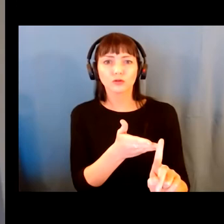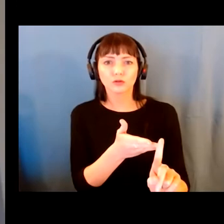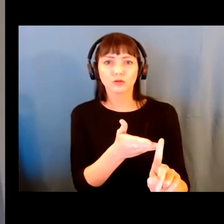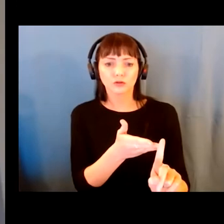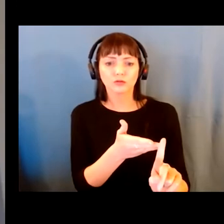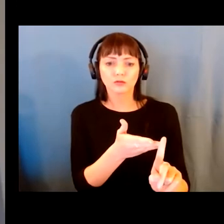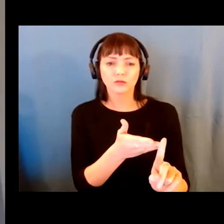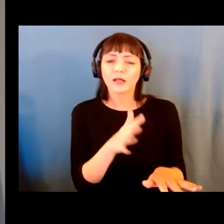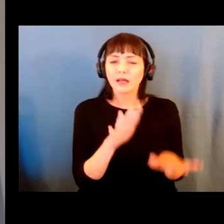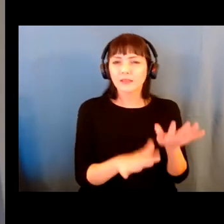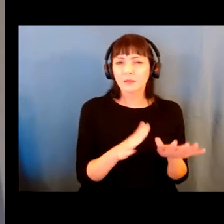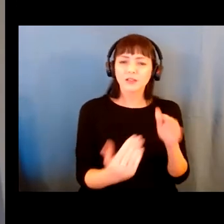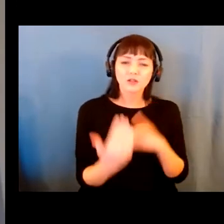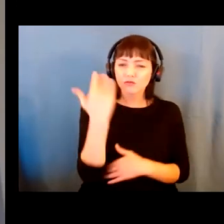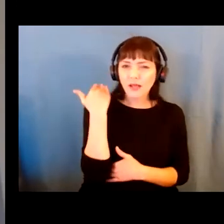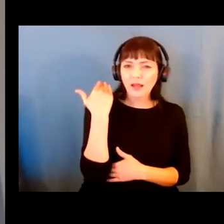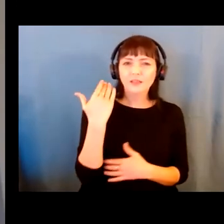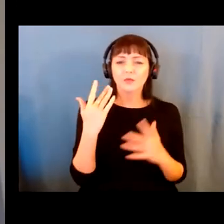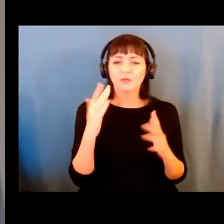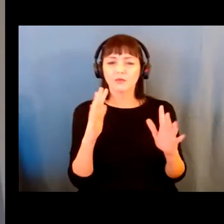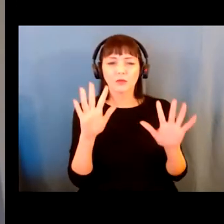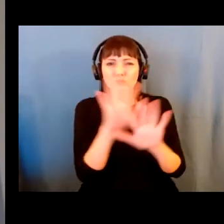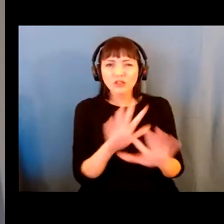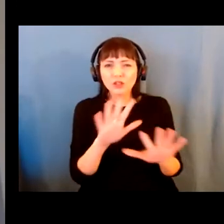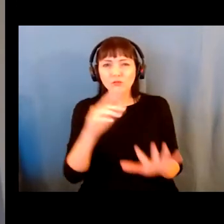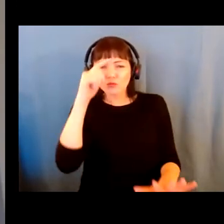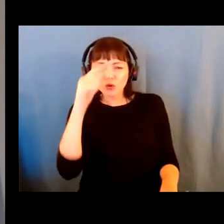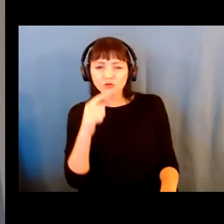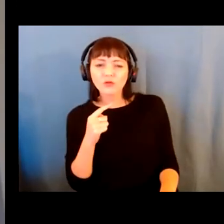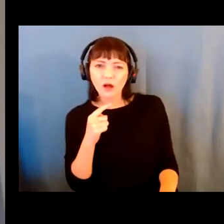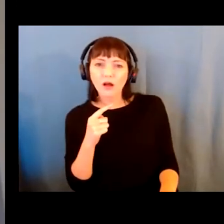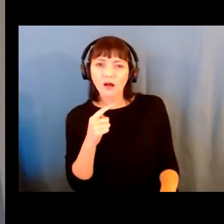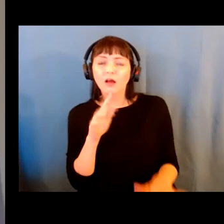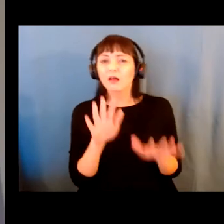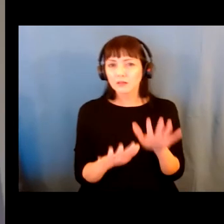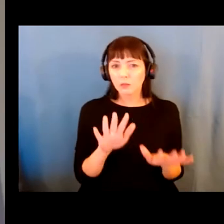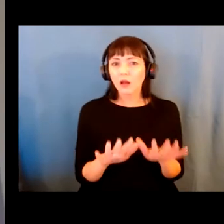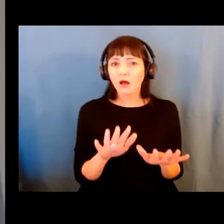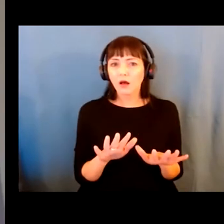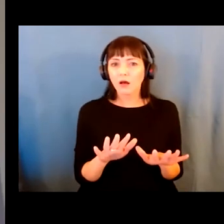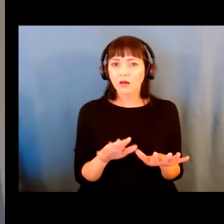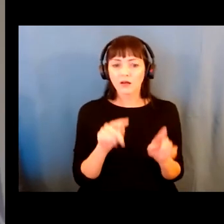another artistic school along with surrealism or impressionism or portraiture, that